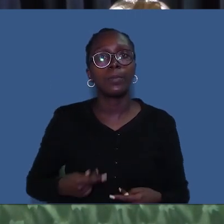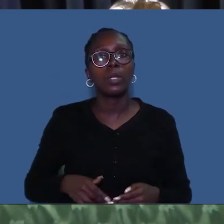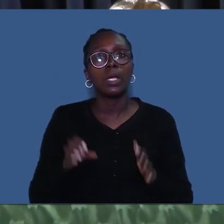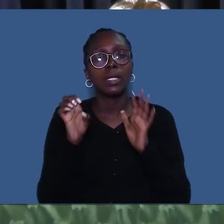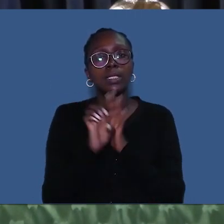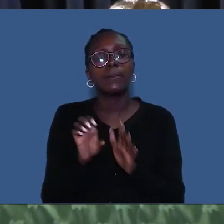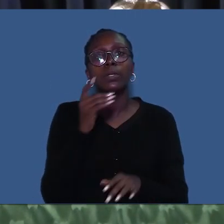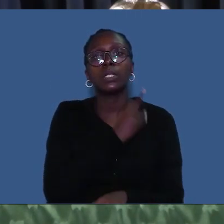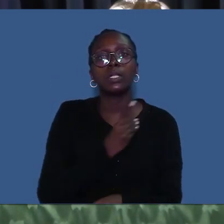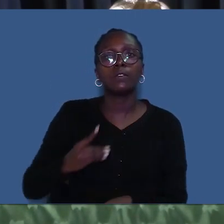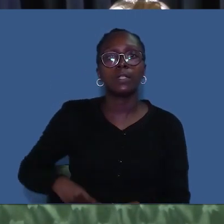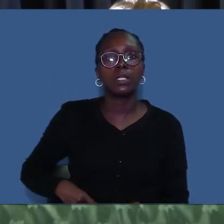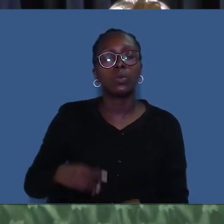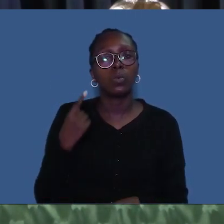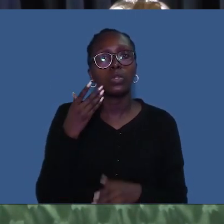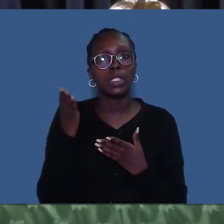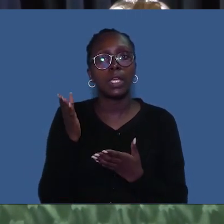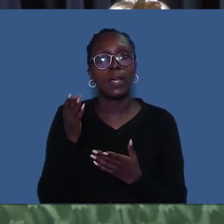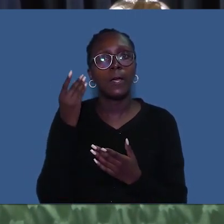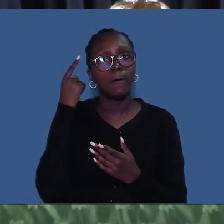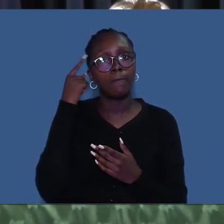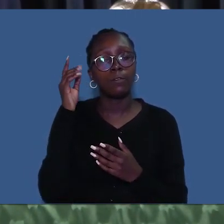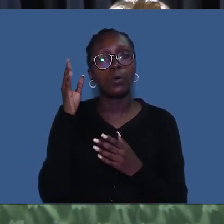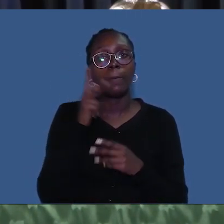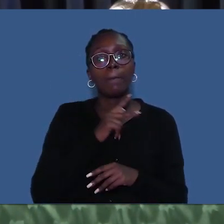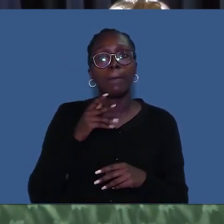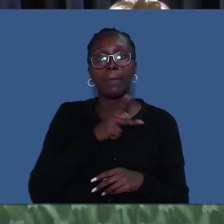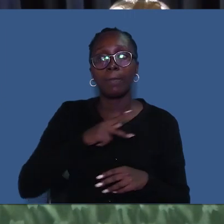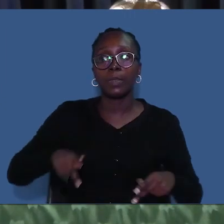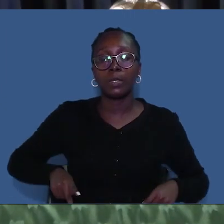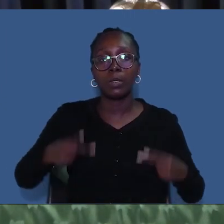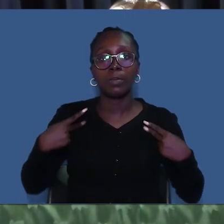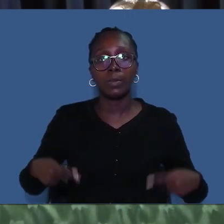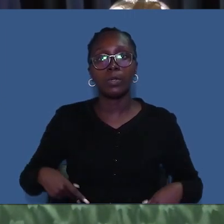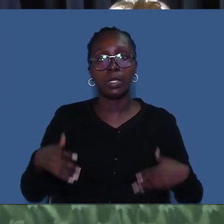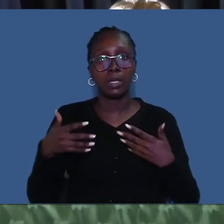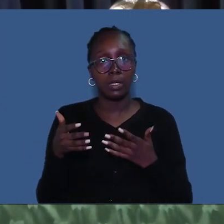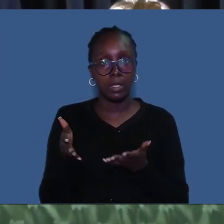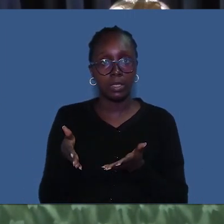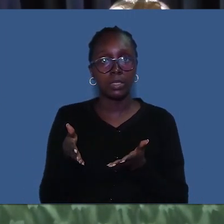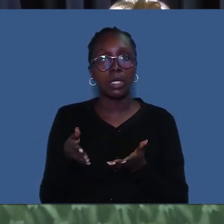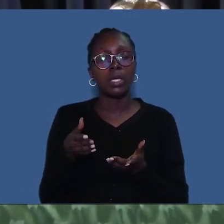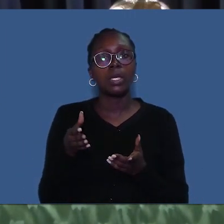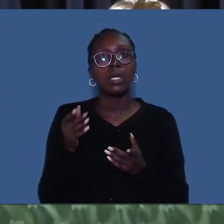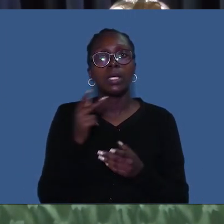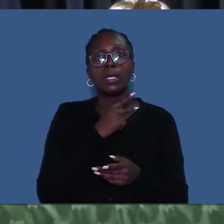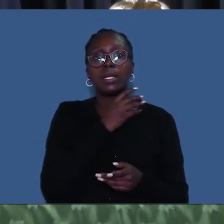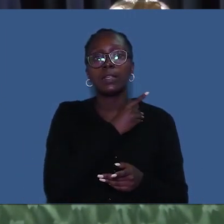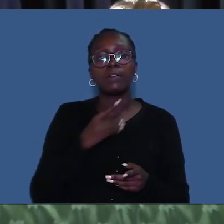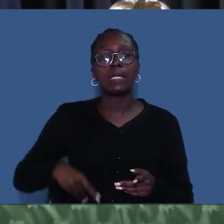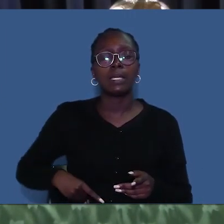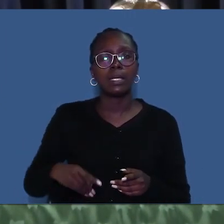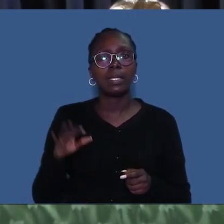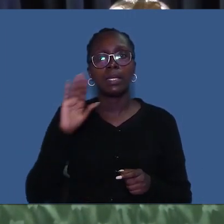that of David? We see that David drew his support of his subjects and never imposed his will on them. Leaders should